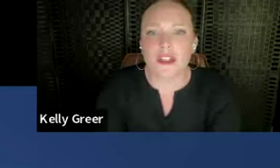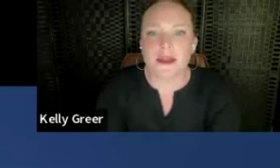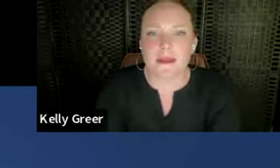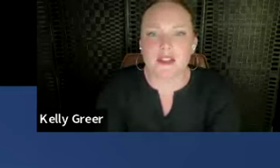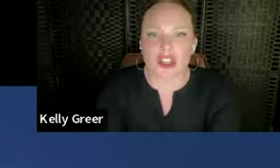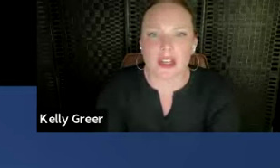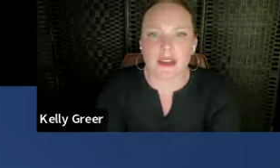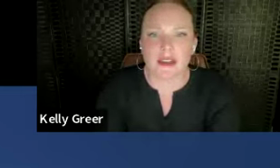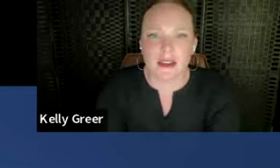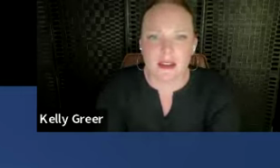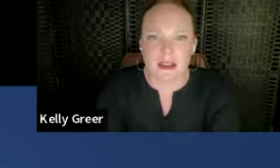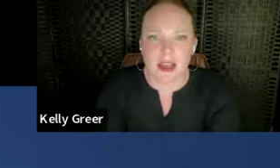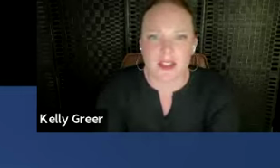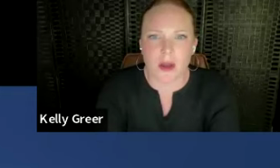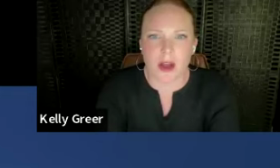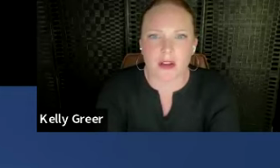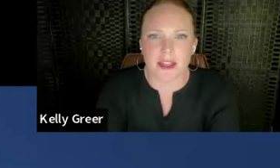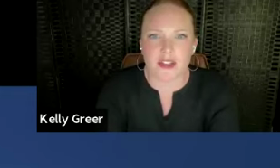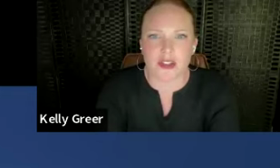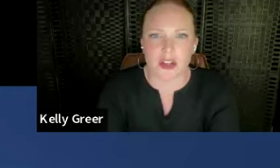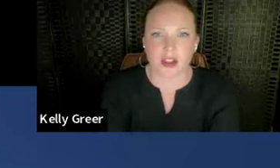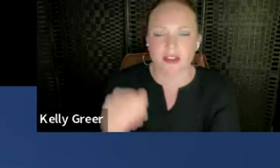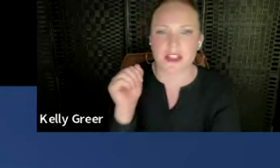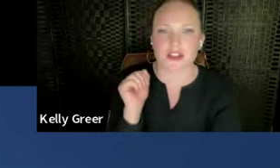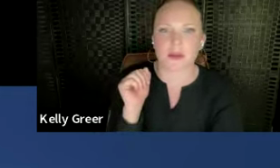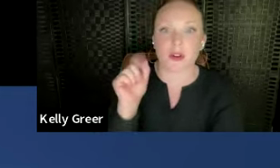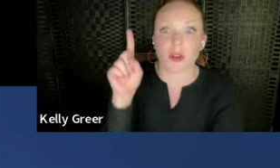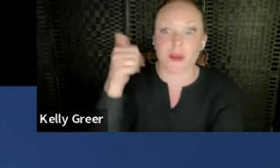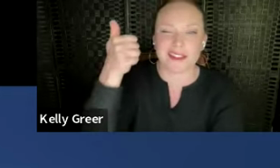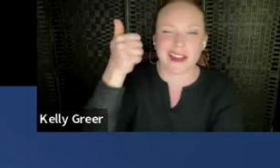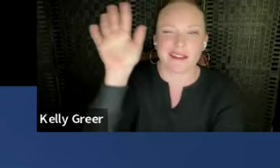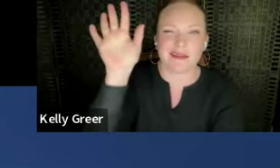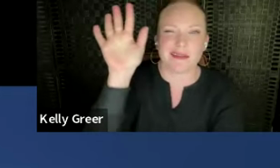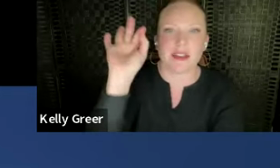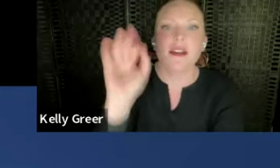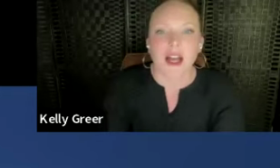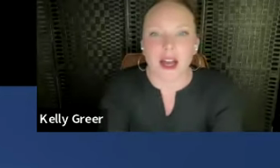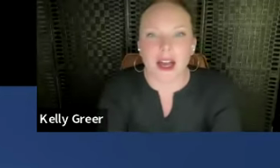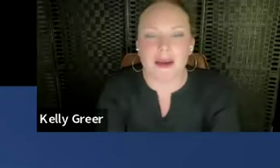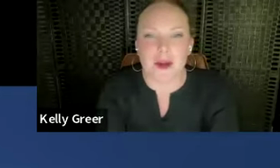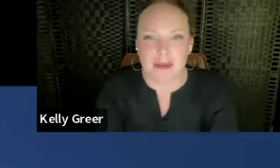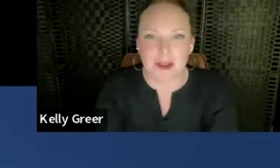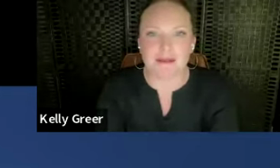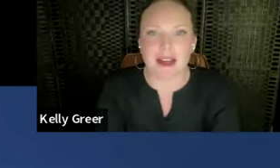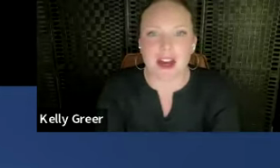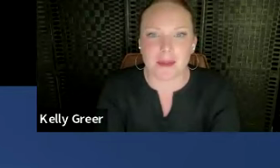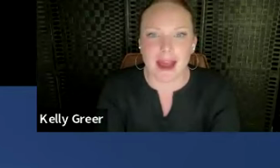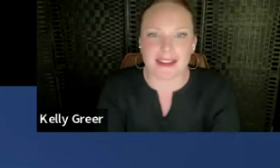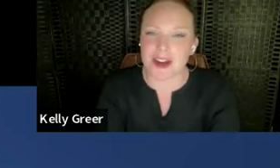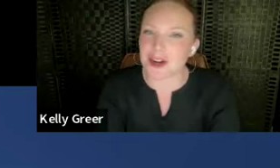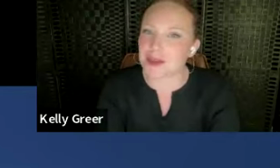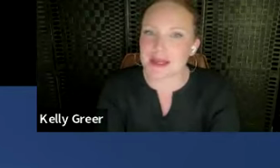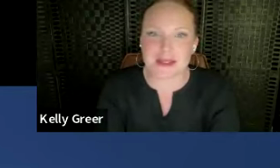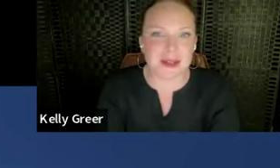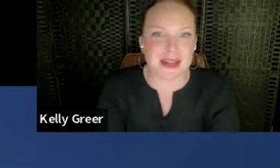I also wanted to mention as well, make sure that I lost the interpreter. Hold on 1 second. Okay, great. I